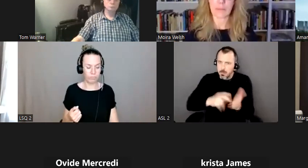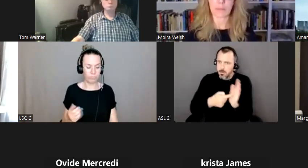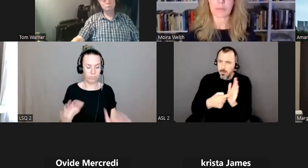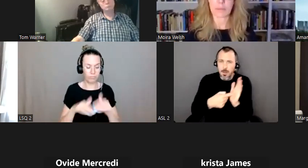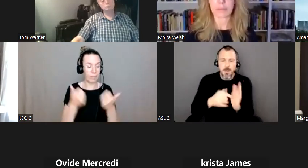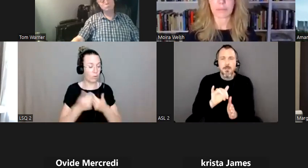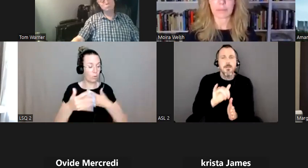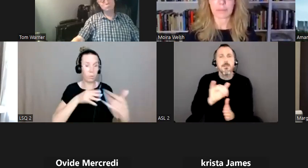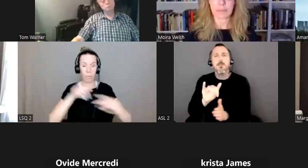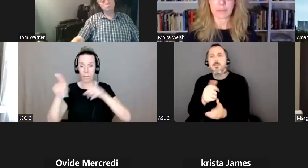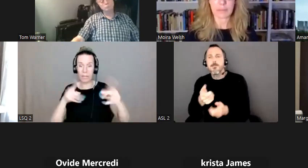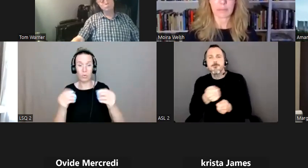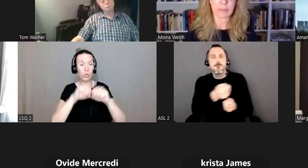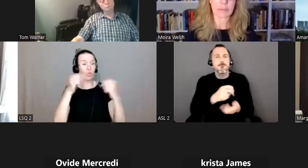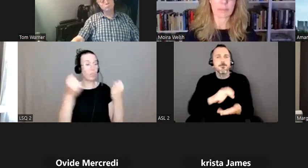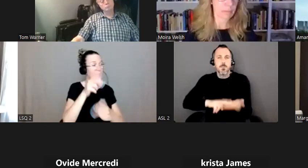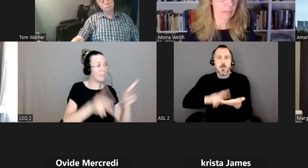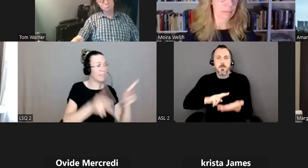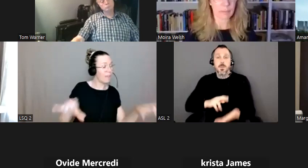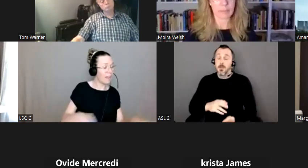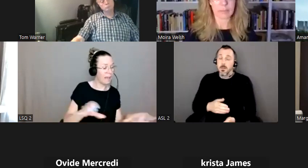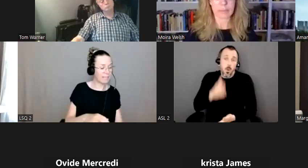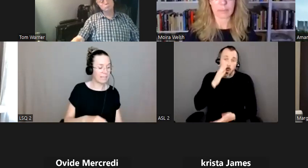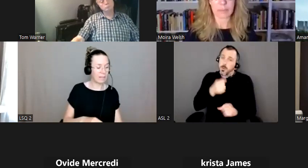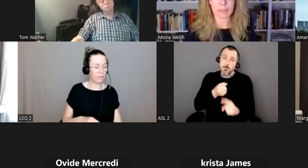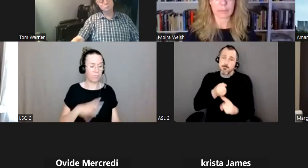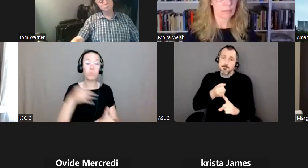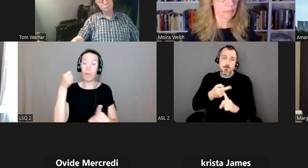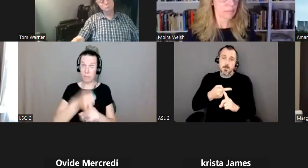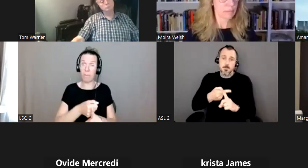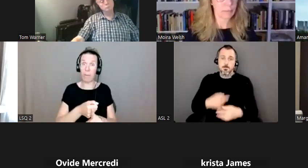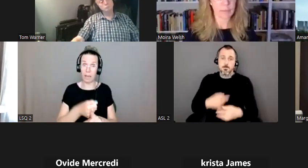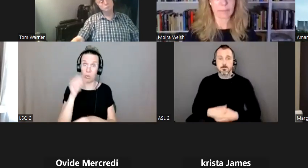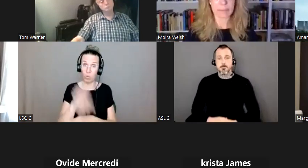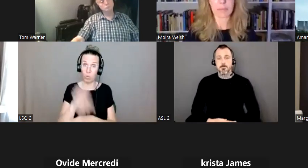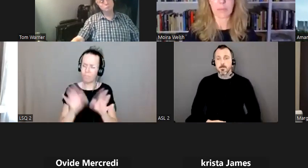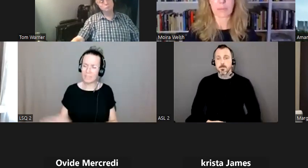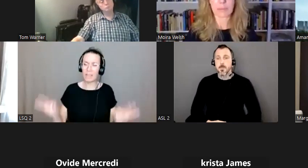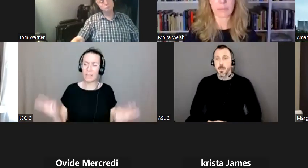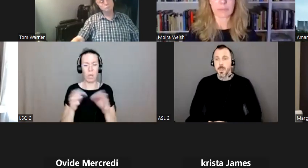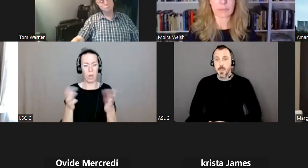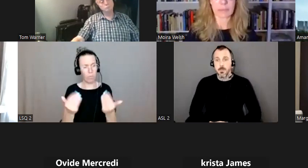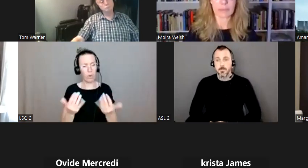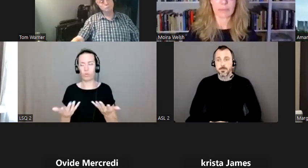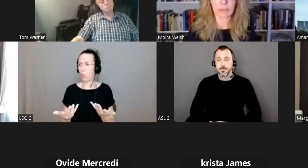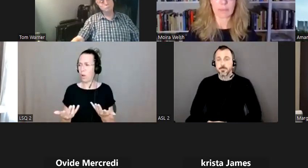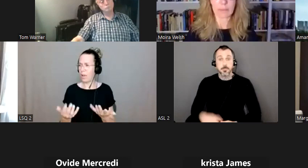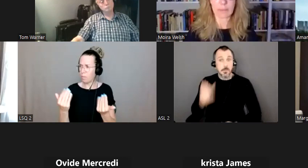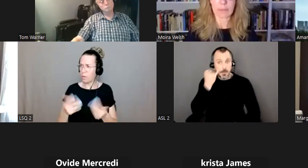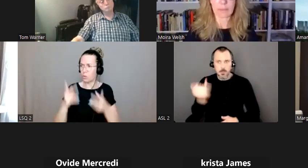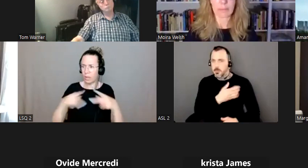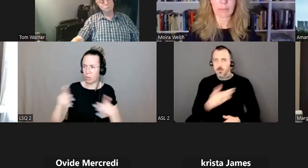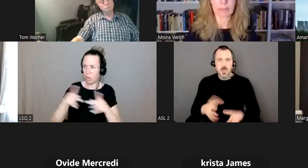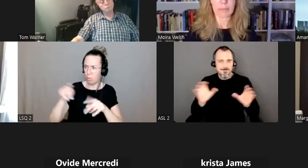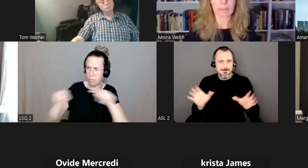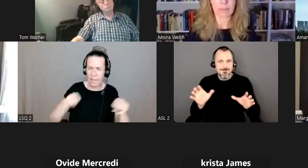do believe that that's how we get there. You need a certain number of countries to lead and to drive. And I've been pressing